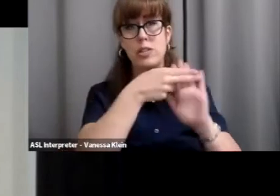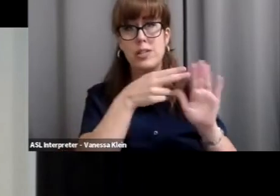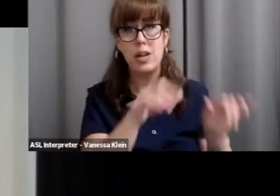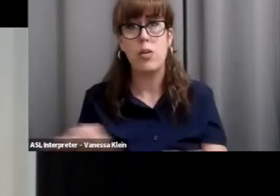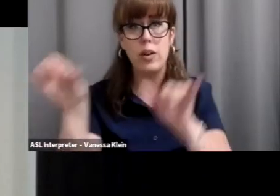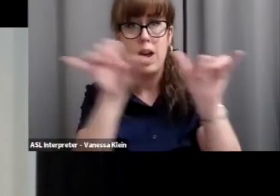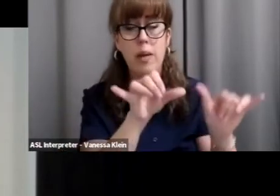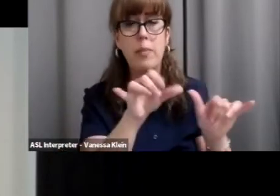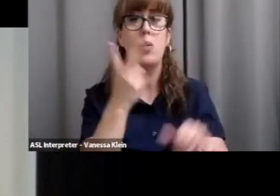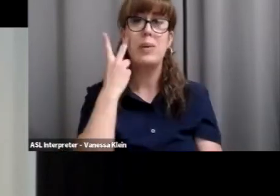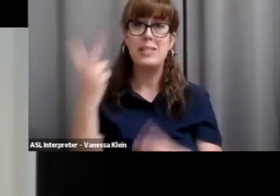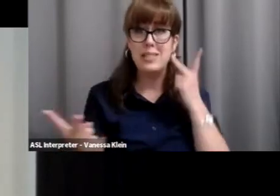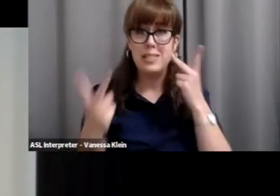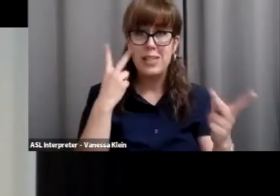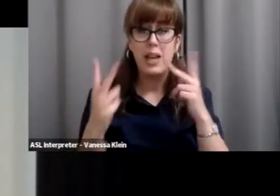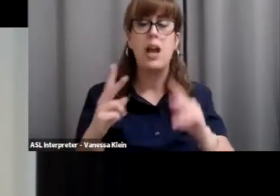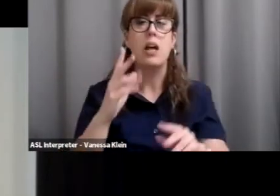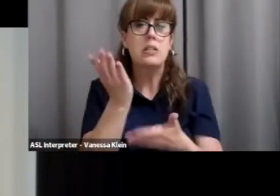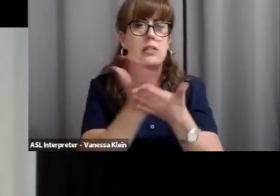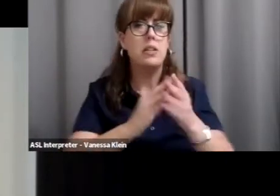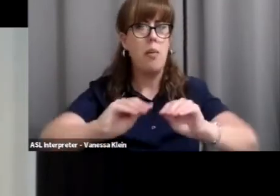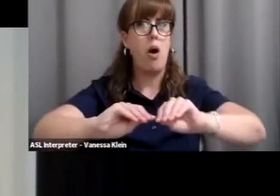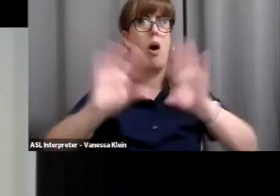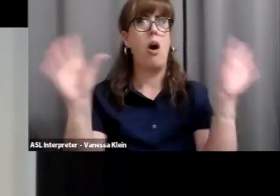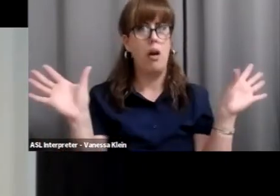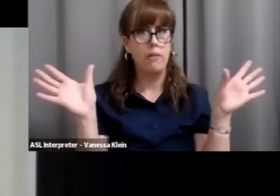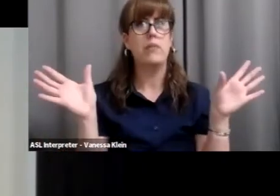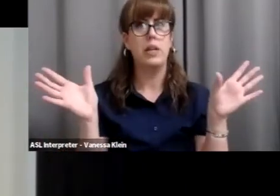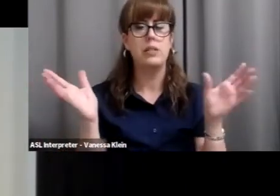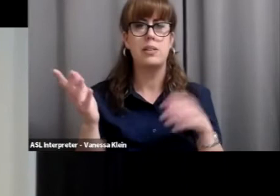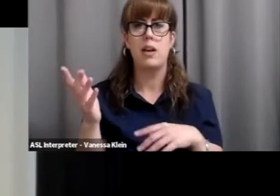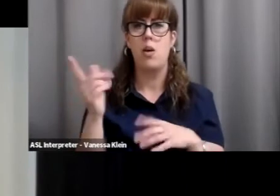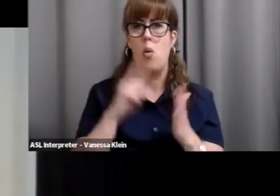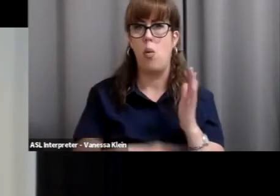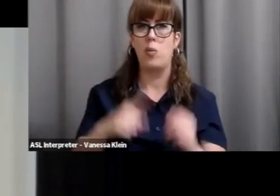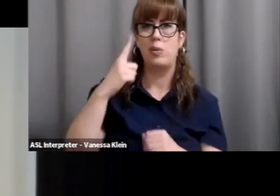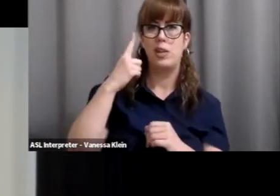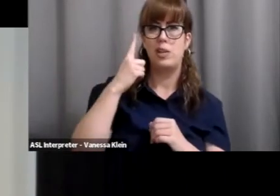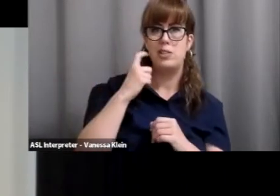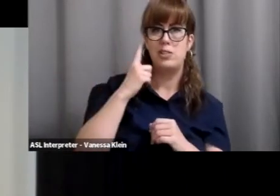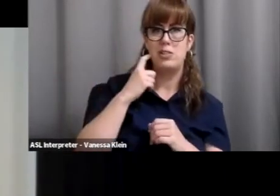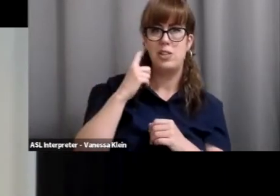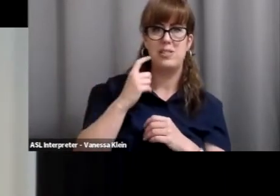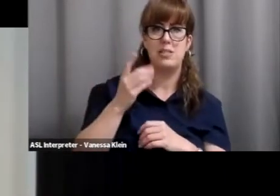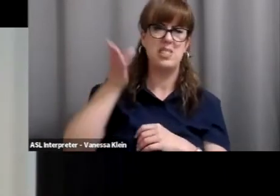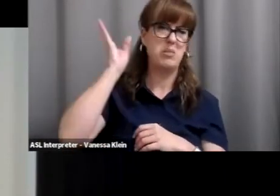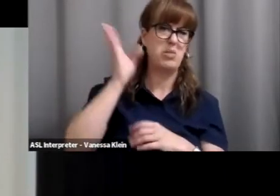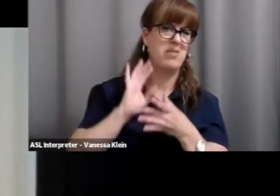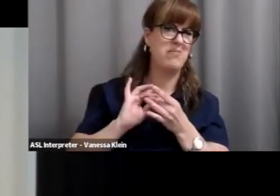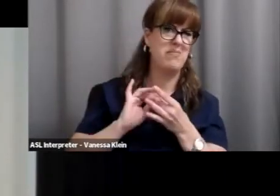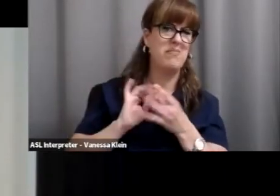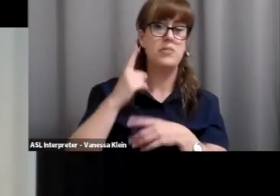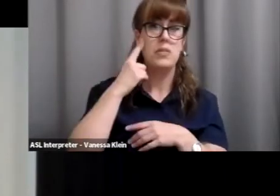some very obvious ones coming out of what we just heard from the presenter of the study. And it's